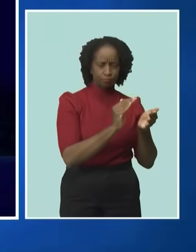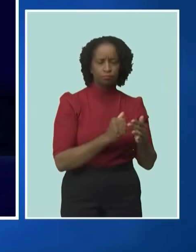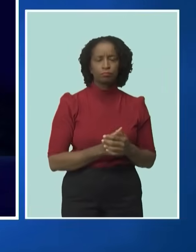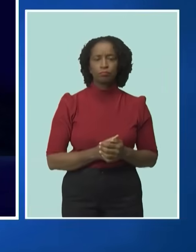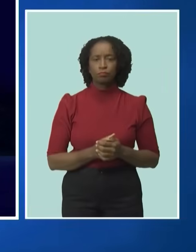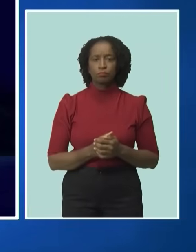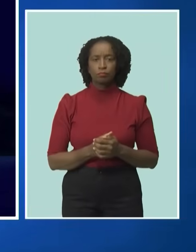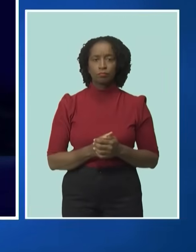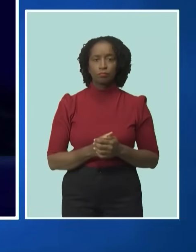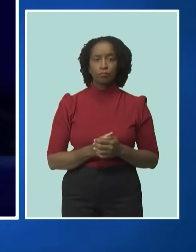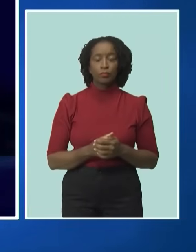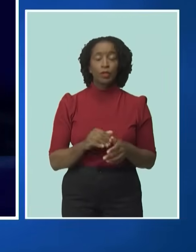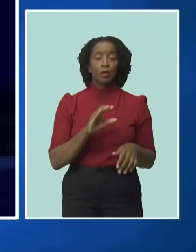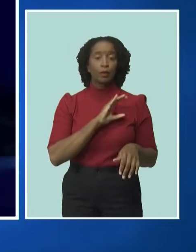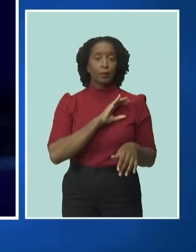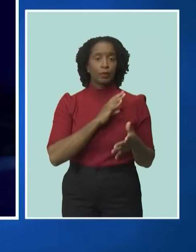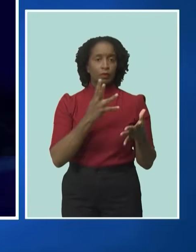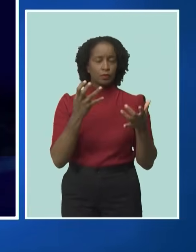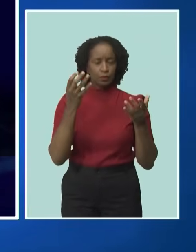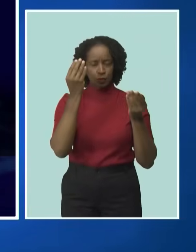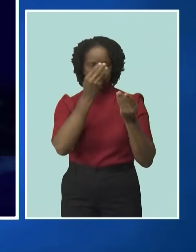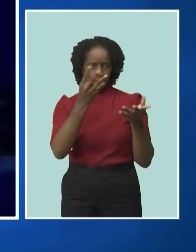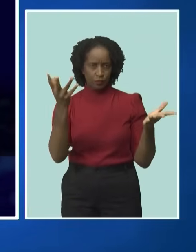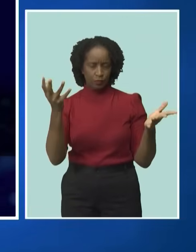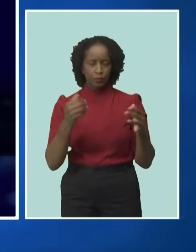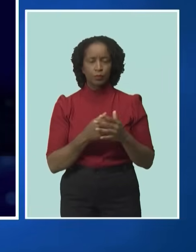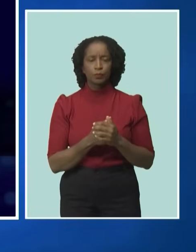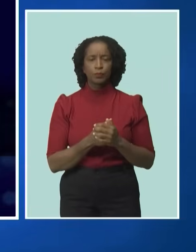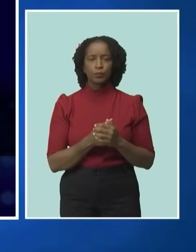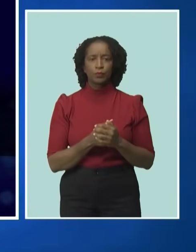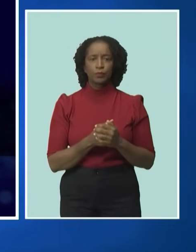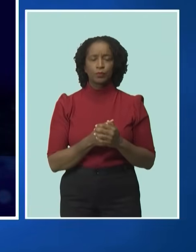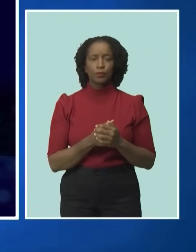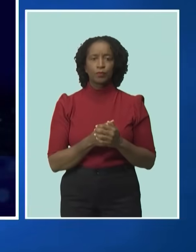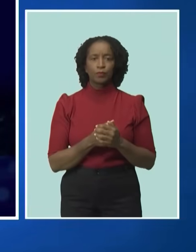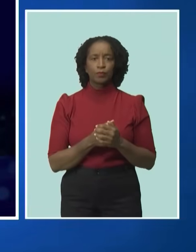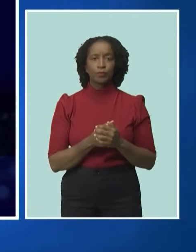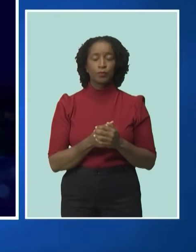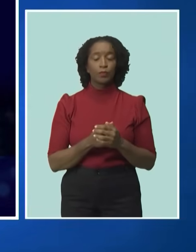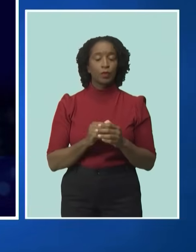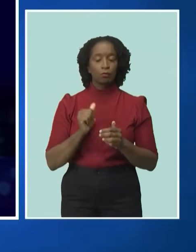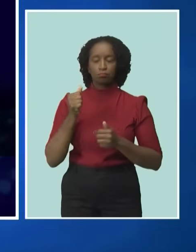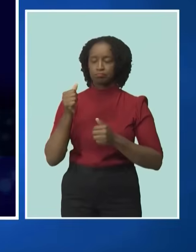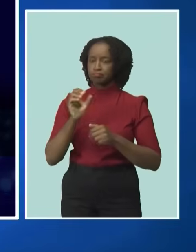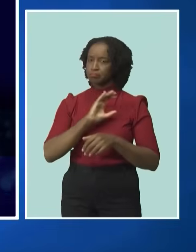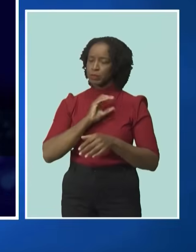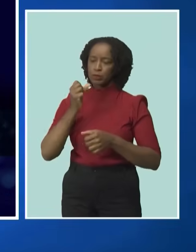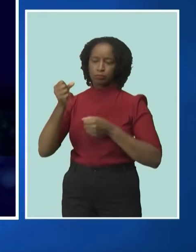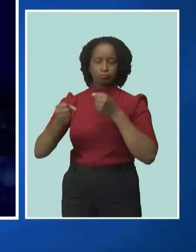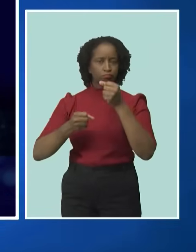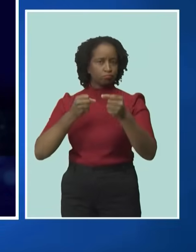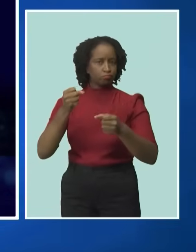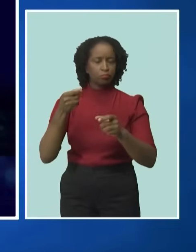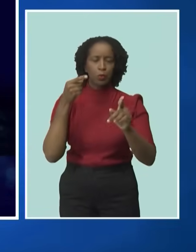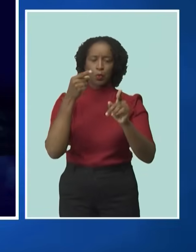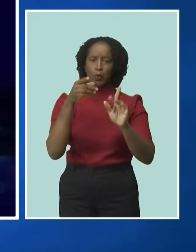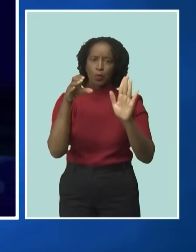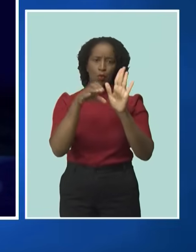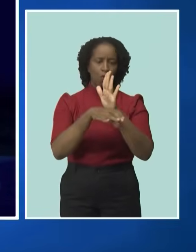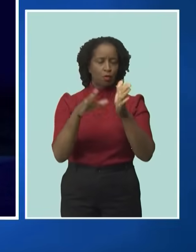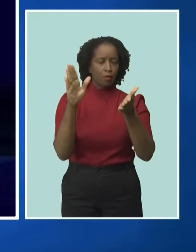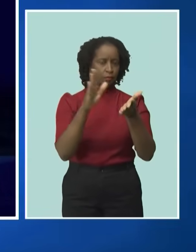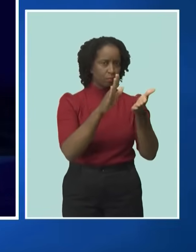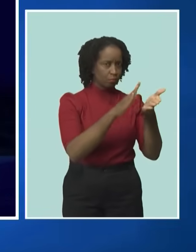Police Service wishes to reassure the public that all available resources are being deployed to address these incidents. We remain committed to